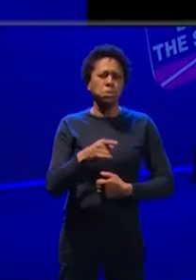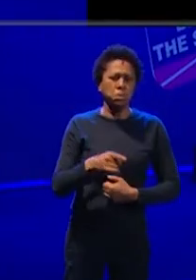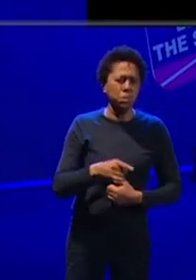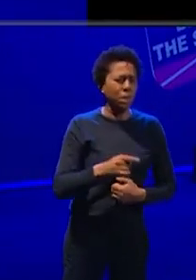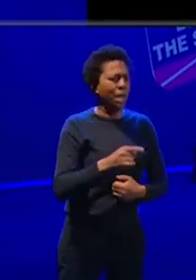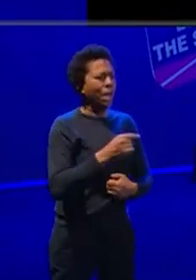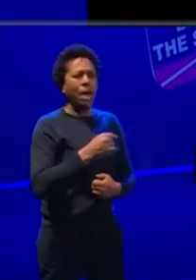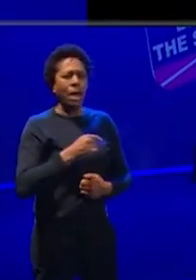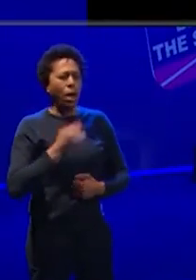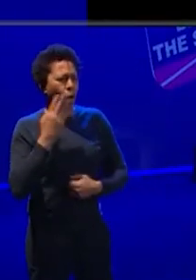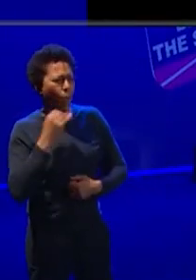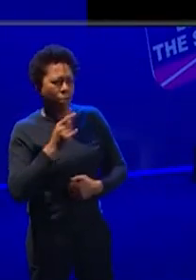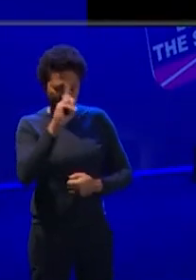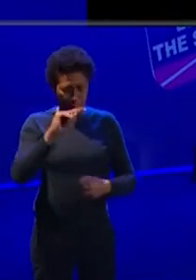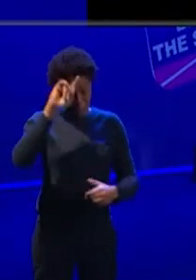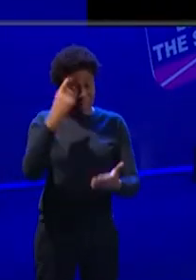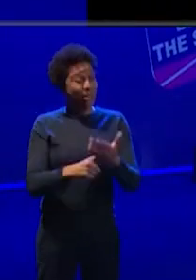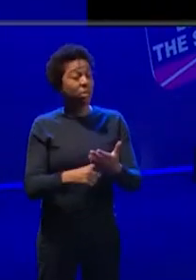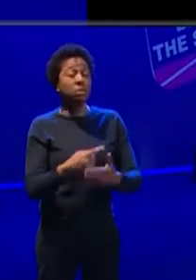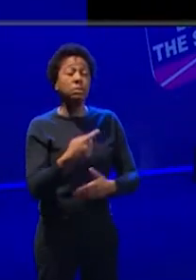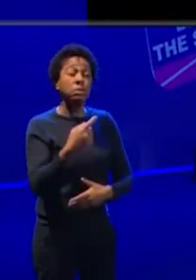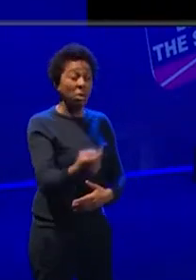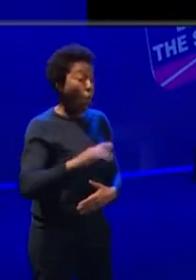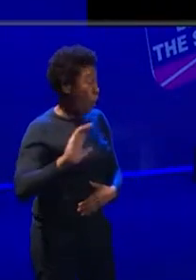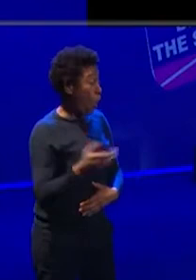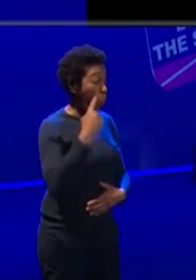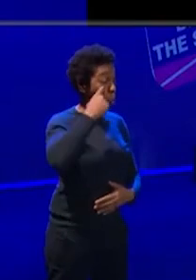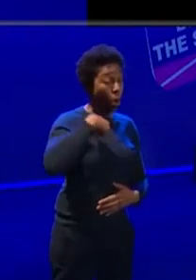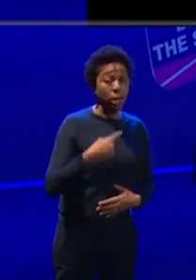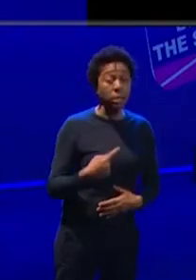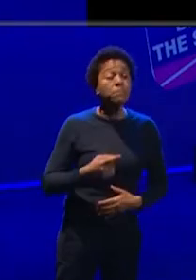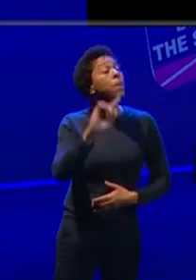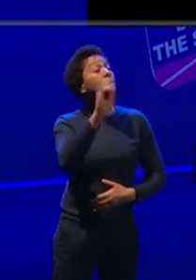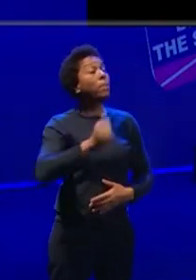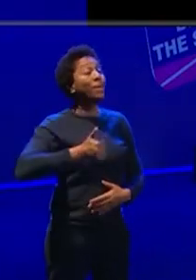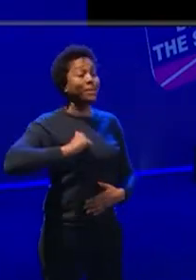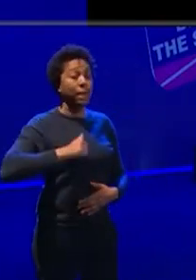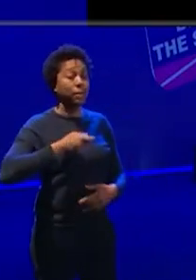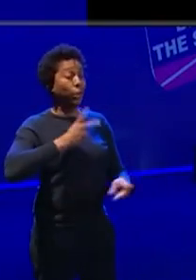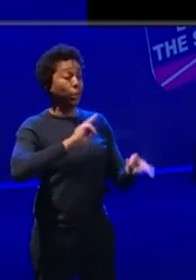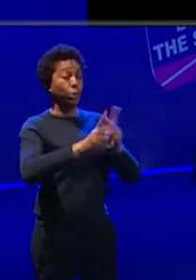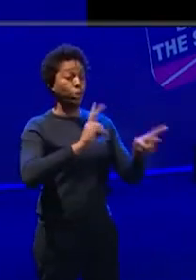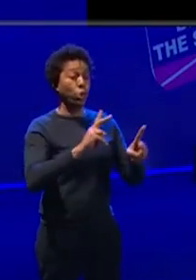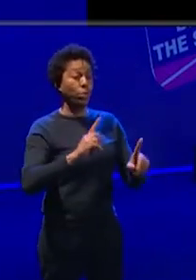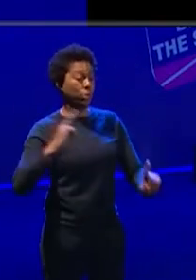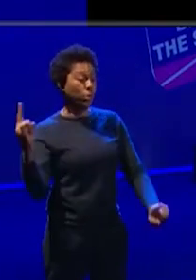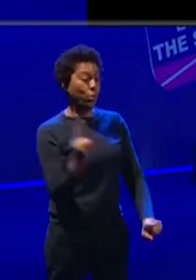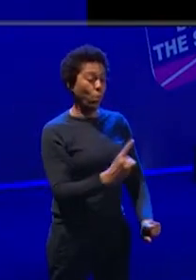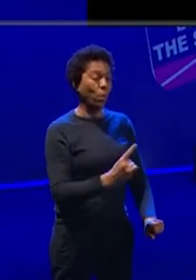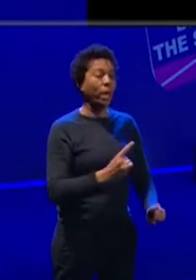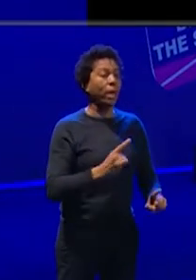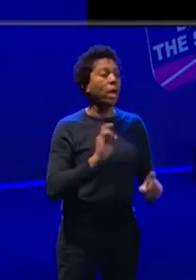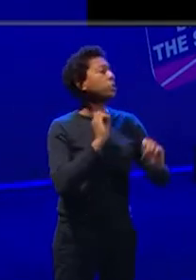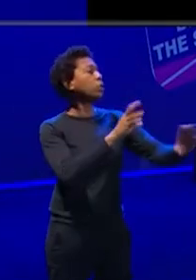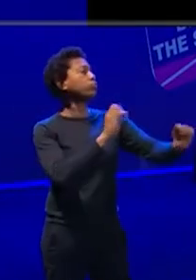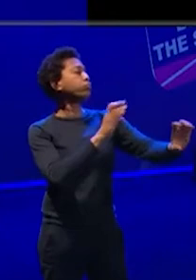interpreter here, when people expect BSL interpreters to walk into a show and